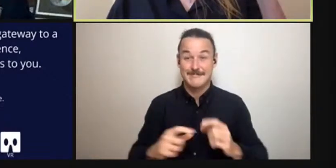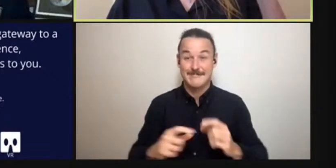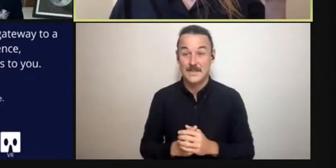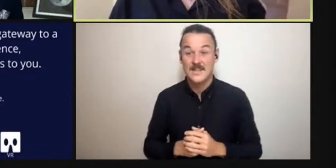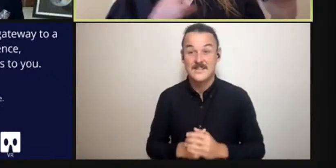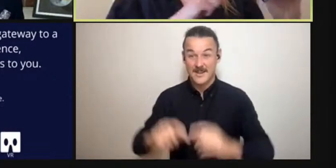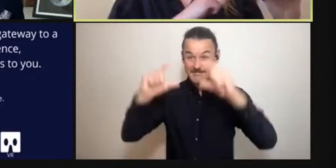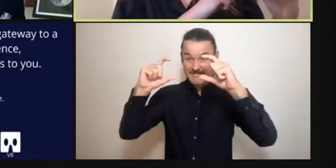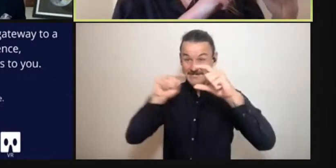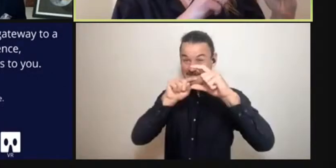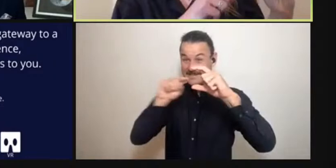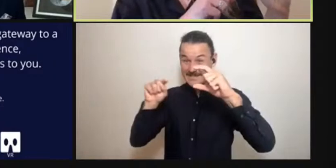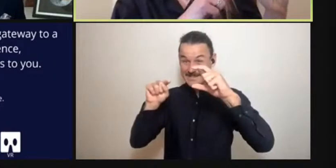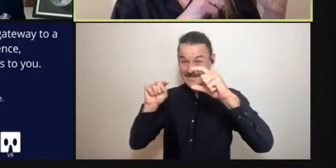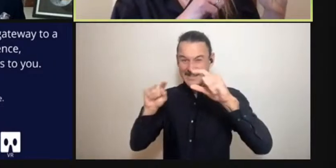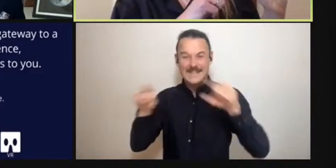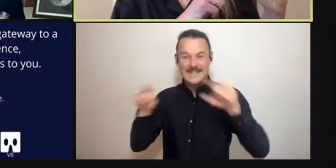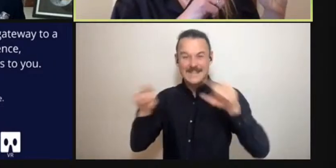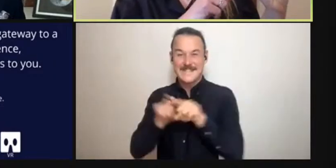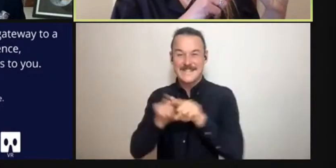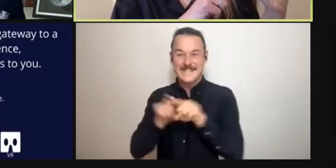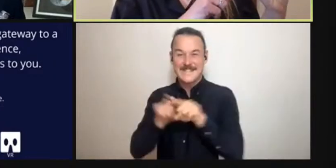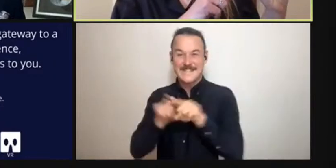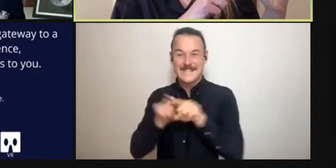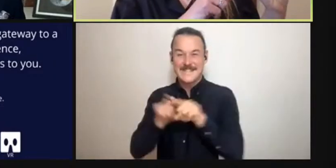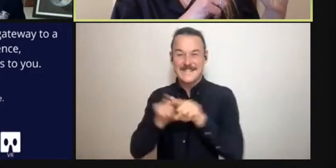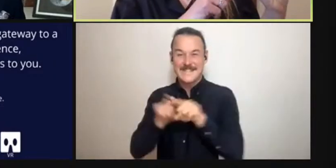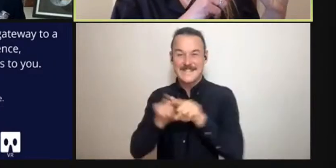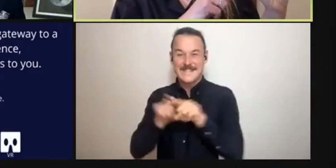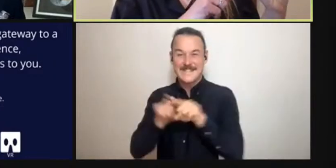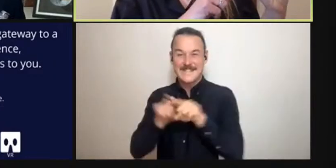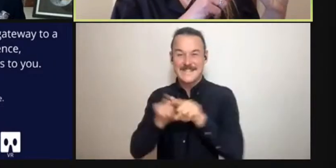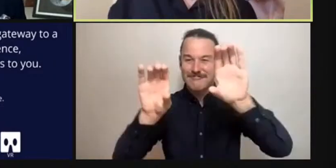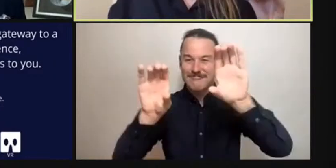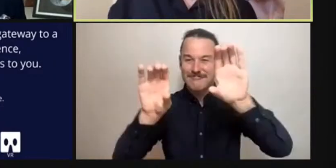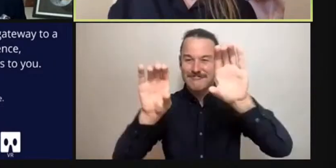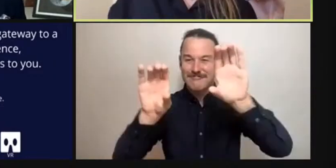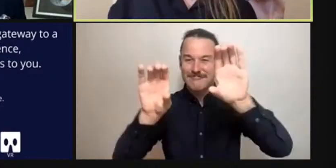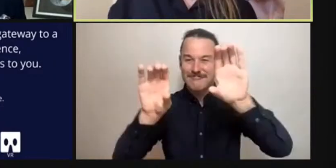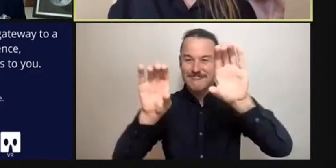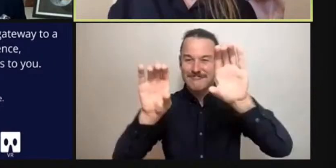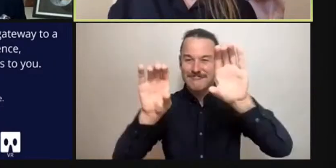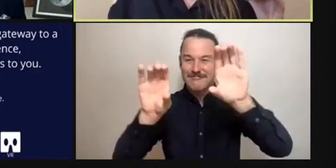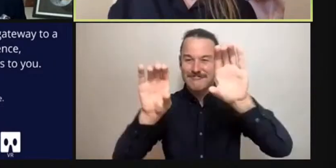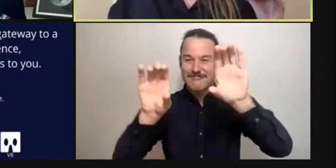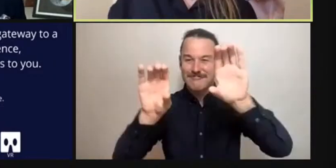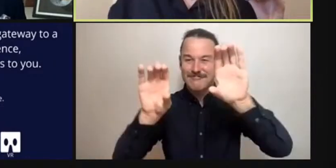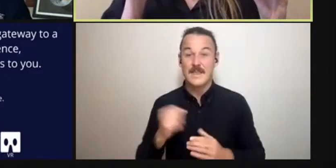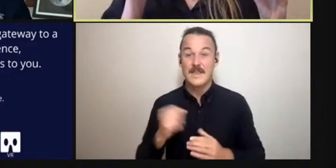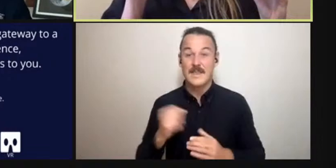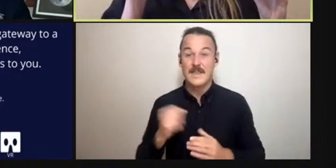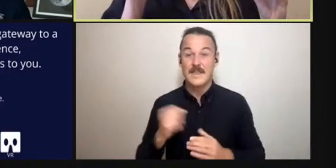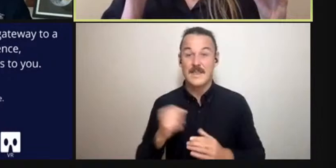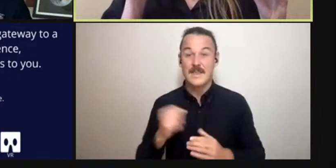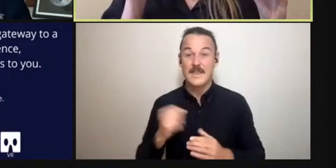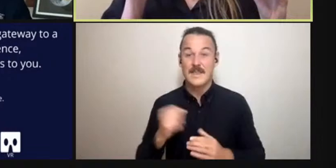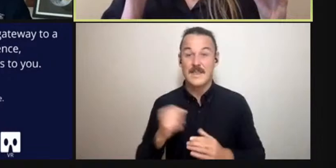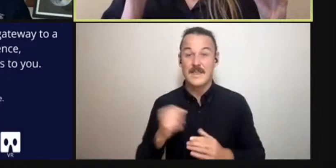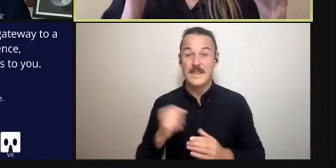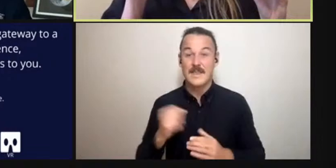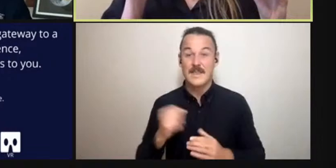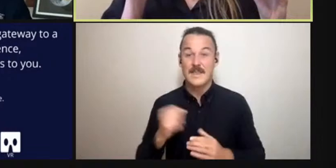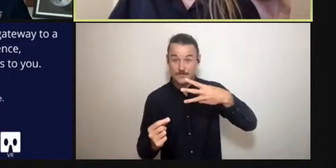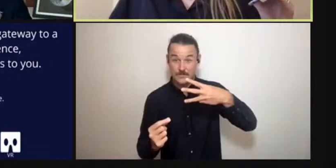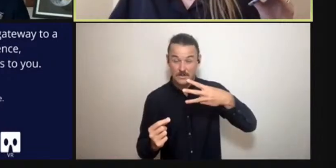phone. You've got three options. So the one, of course, we will walk through in just a second is how you actually view in VR